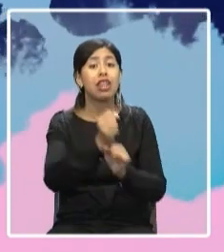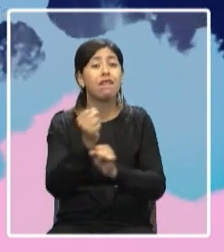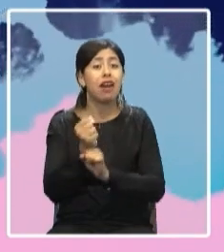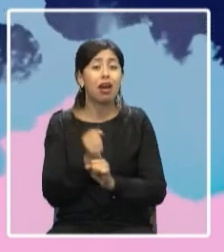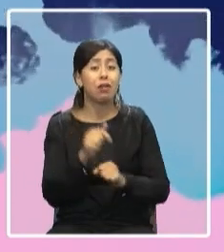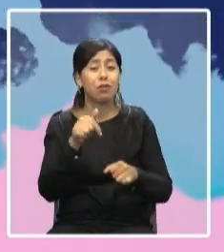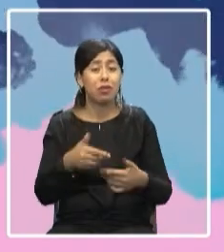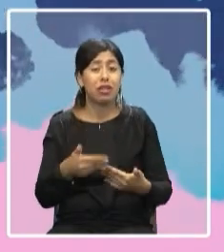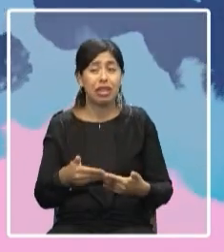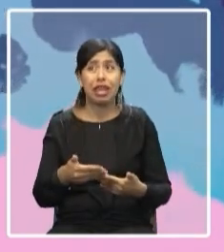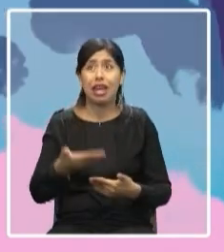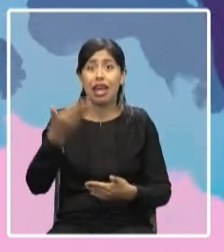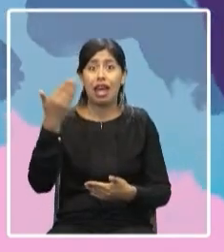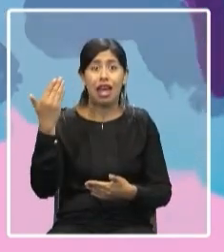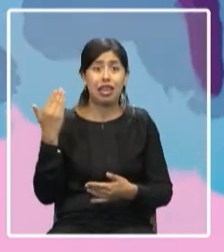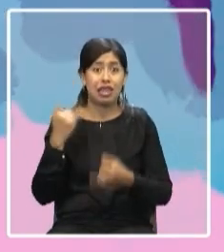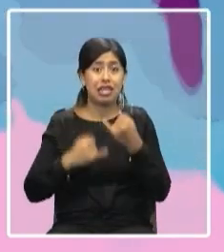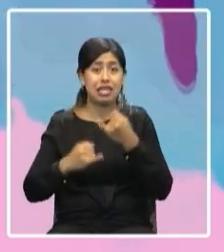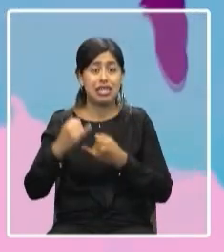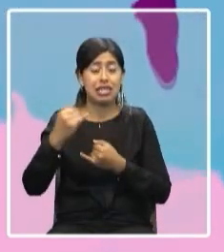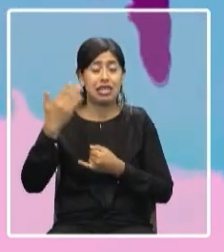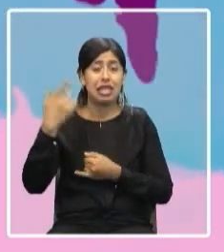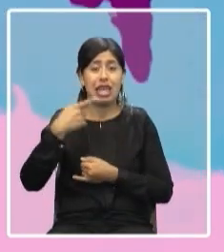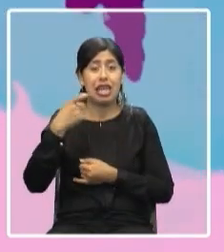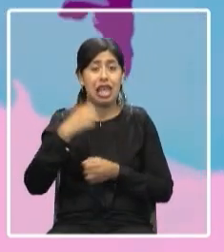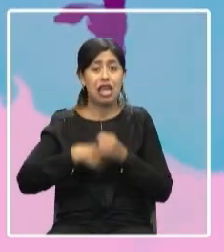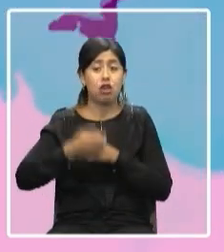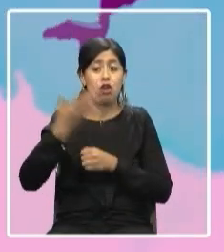future that we want to inhabit and that we